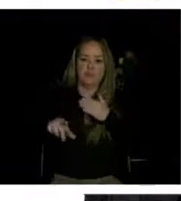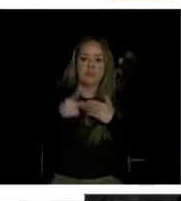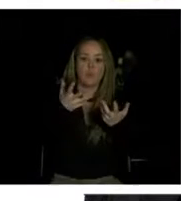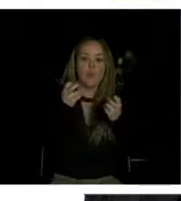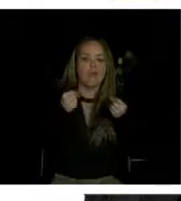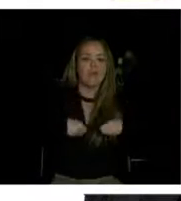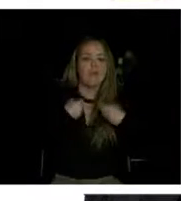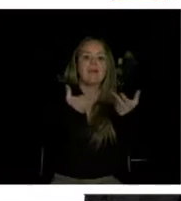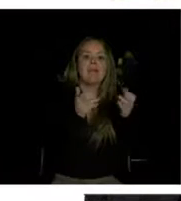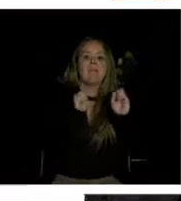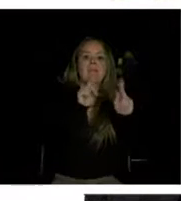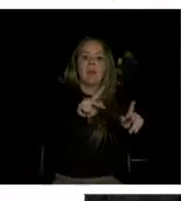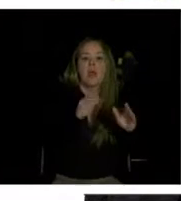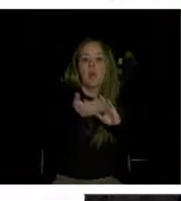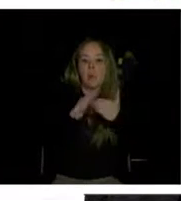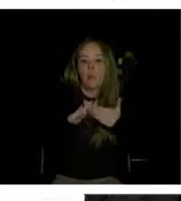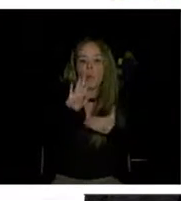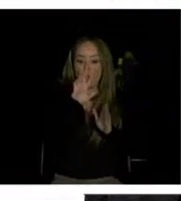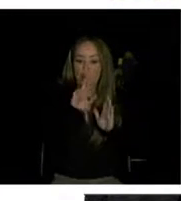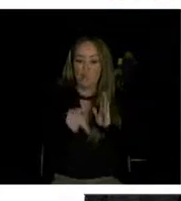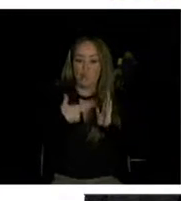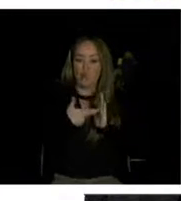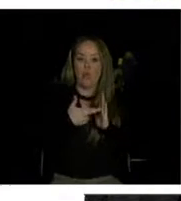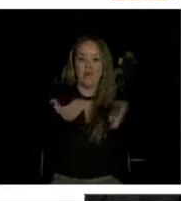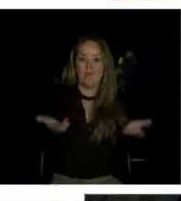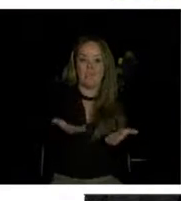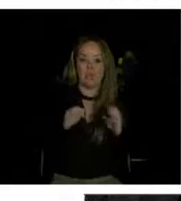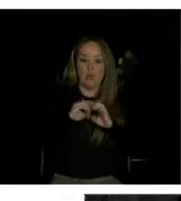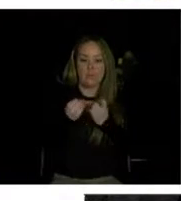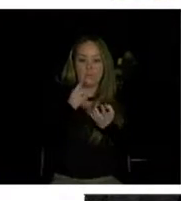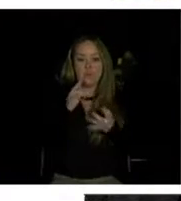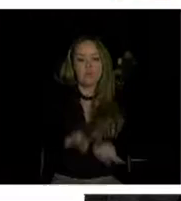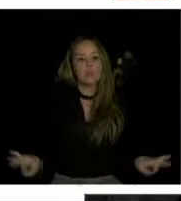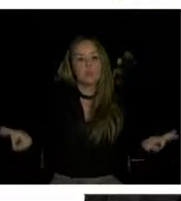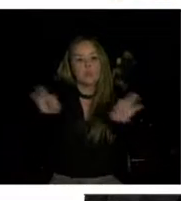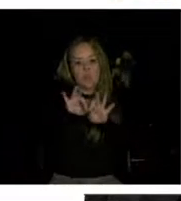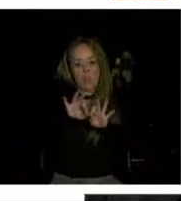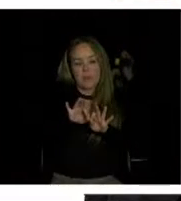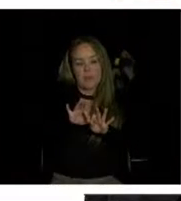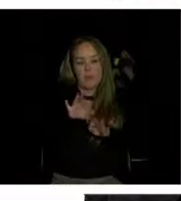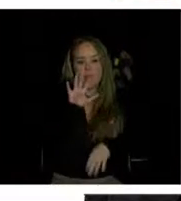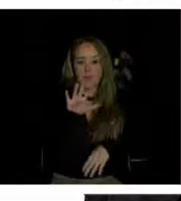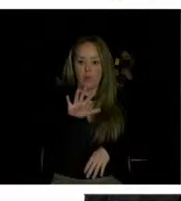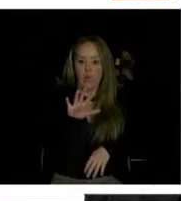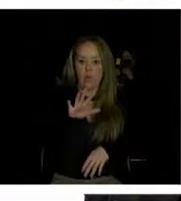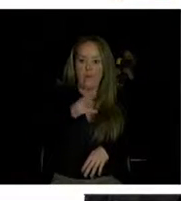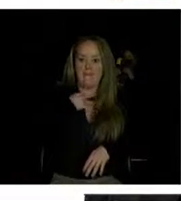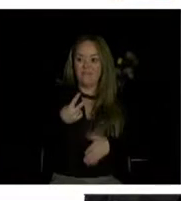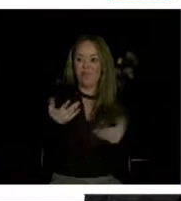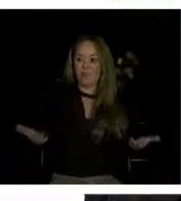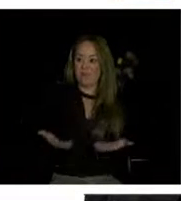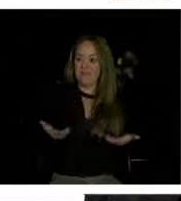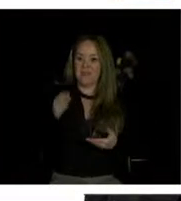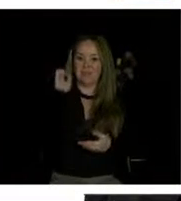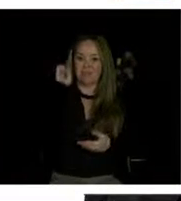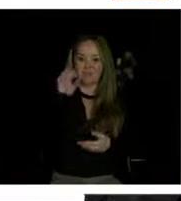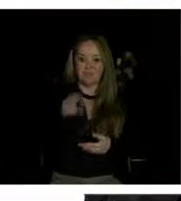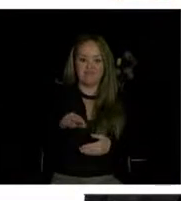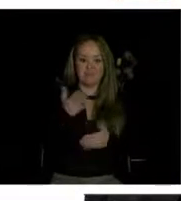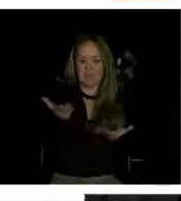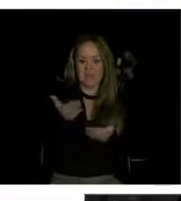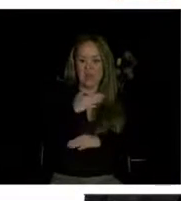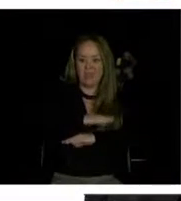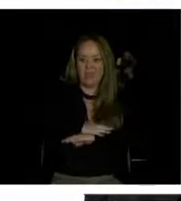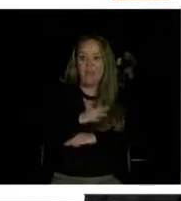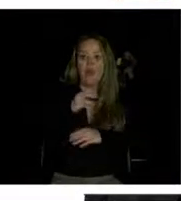community. Your role in the organization is critical and important. So your voice at this table will help us understand